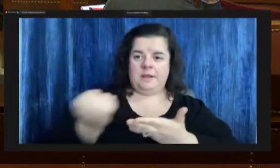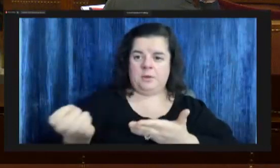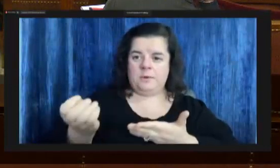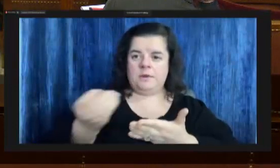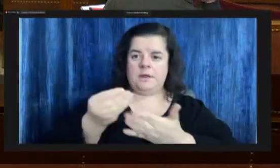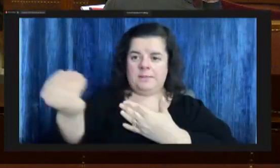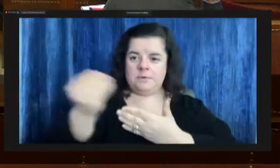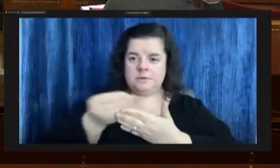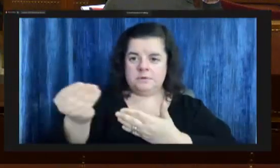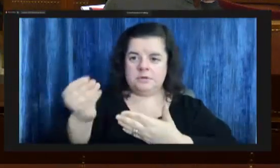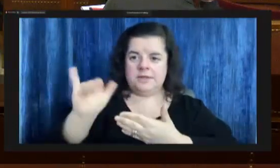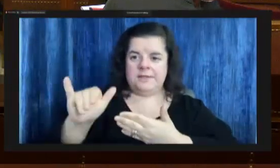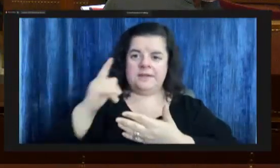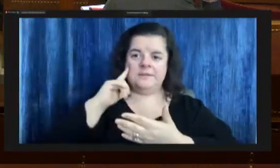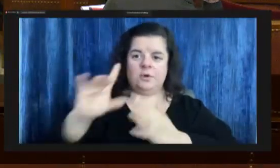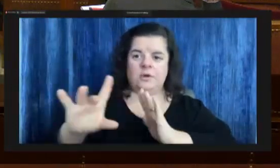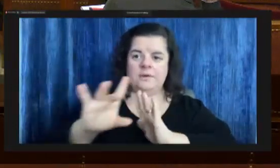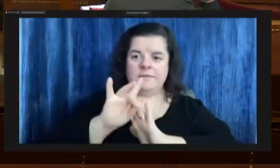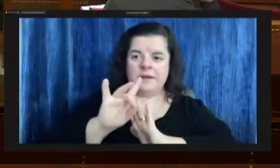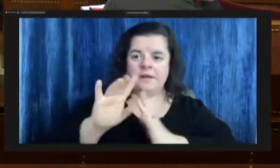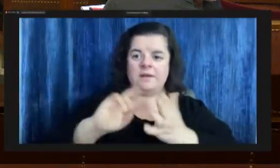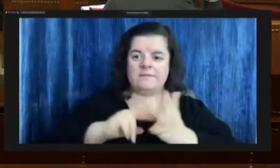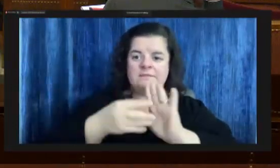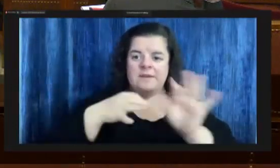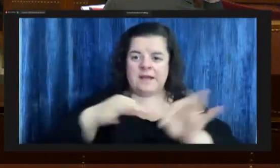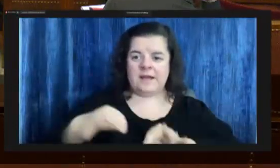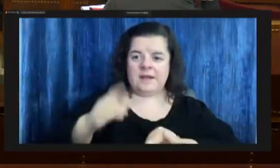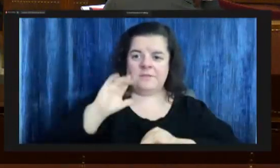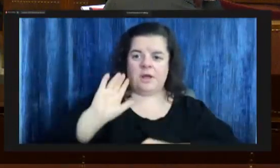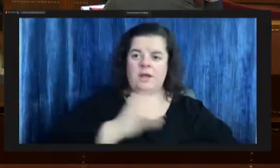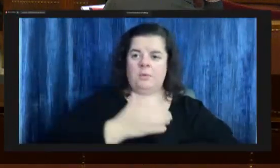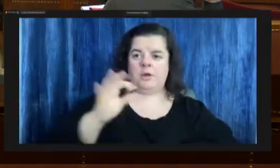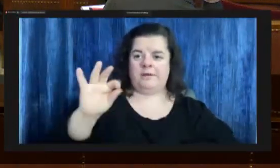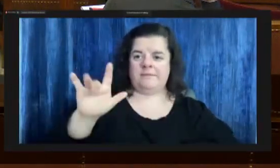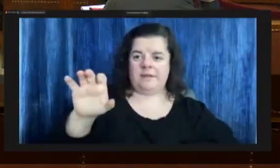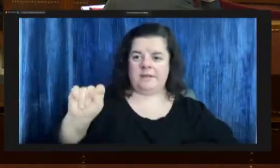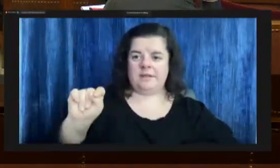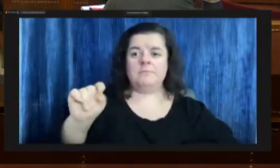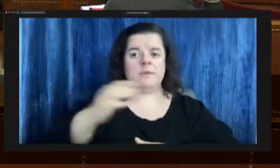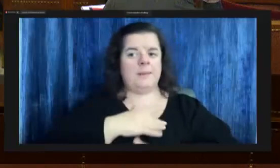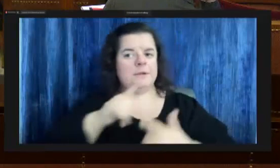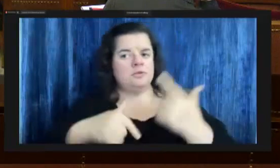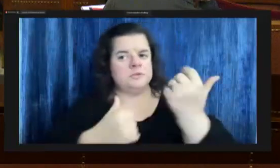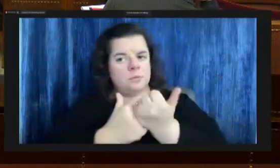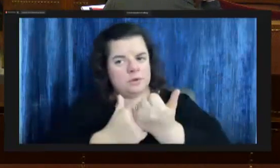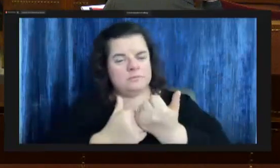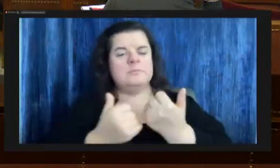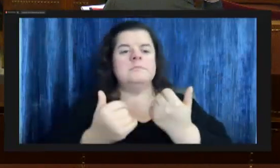acquisition is defined as our vehicle, our fleet. Yeah. Happy to support. Thank you.